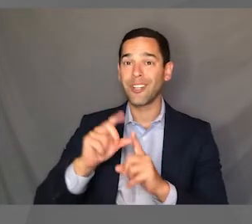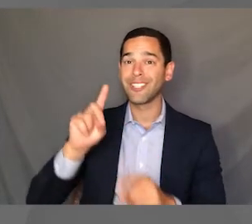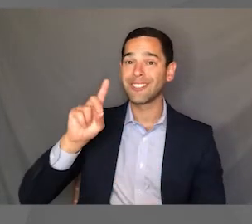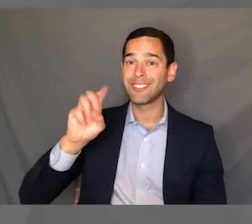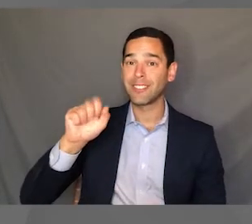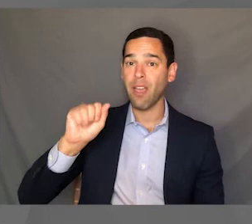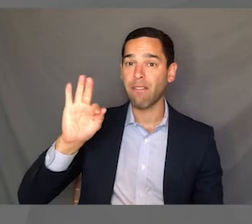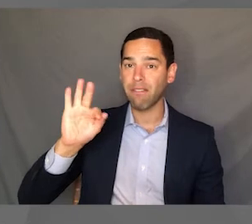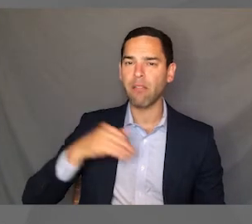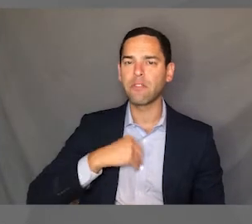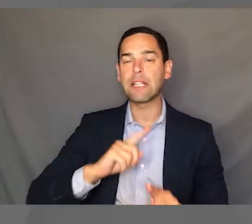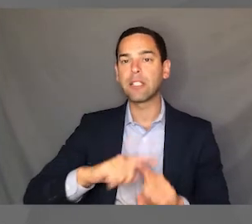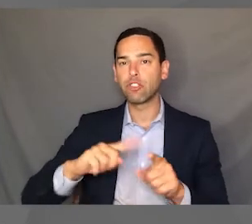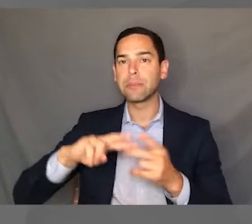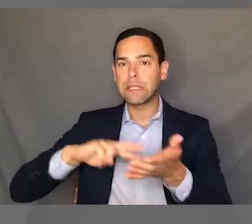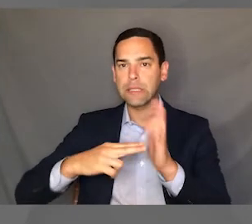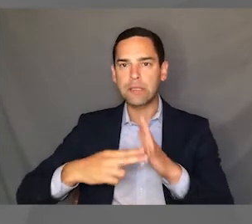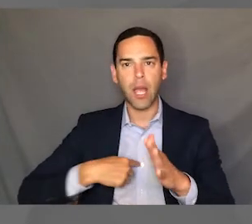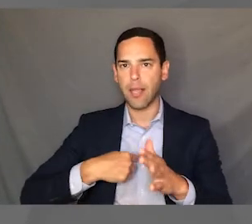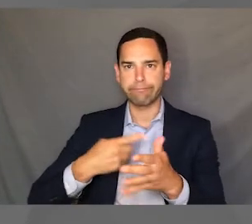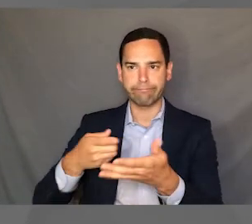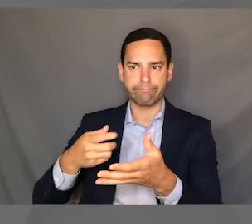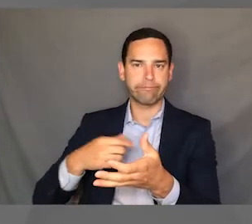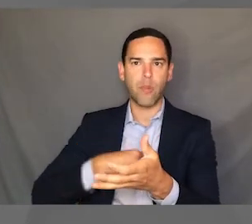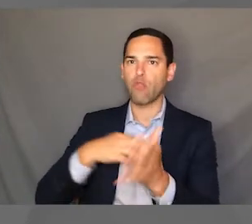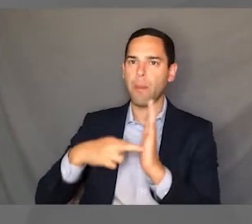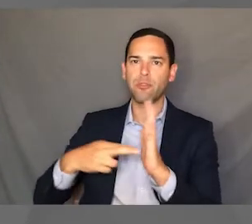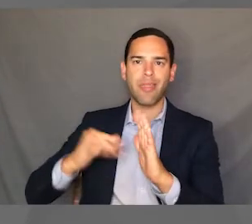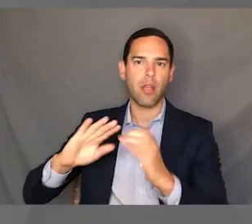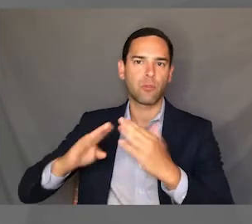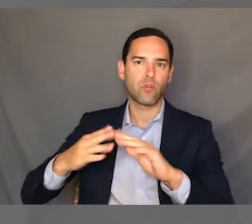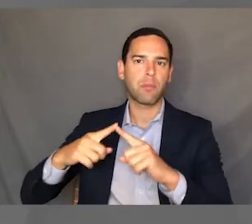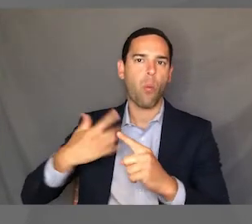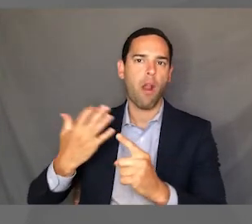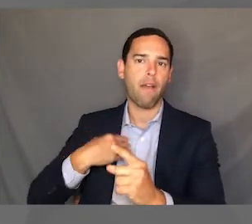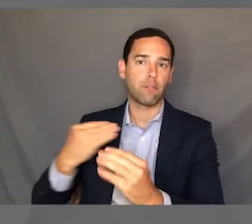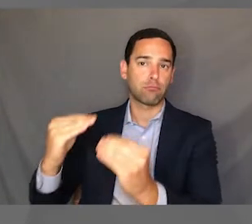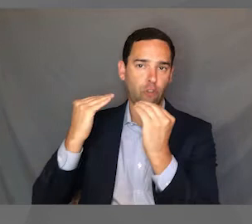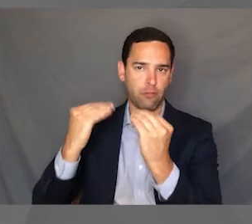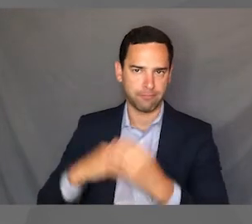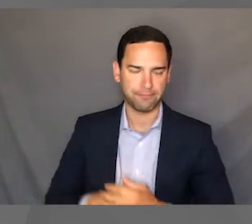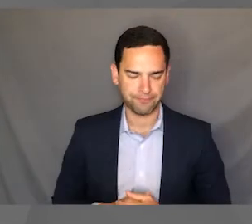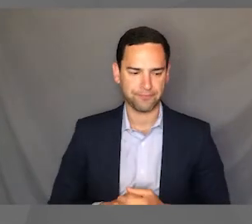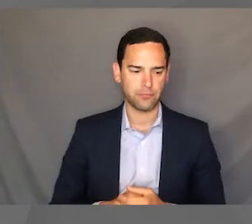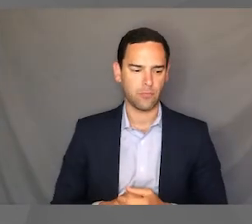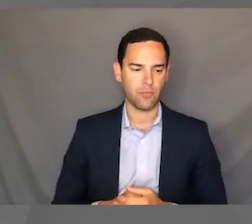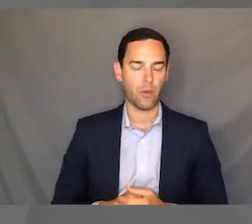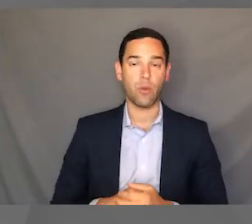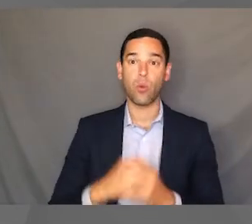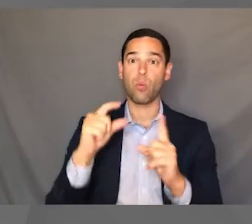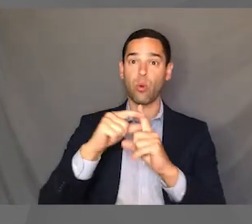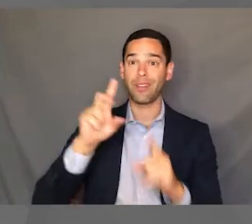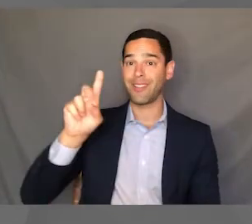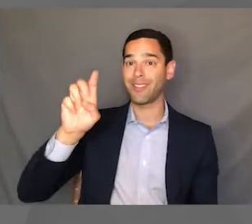but is what I've been taught over time. So when you look at the identity or the phrase deaf, it really can be two different